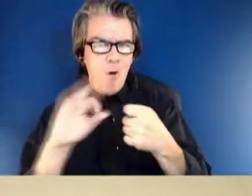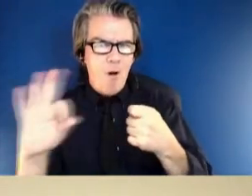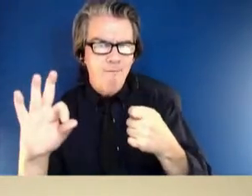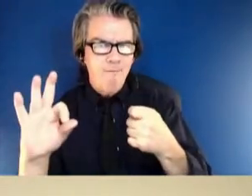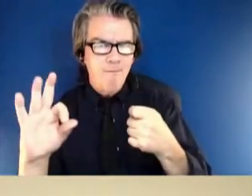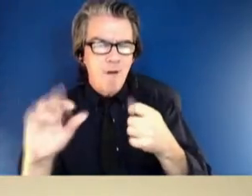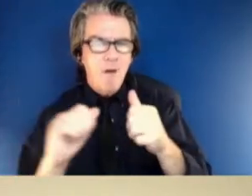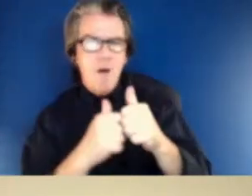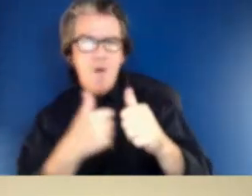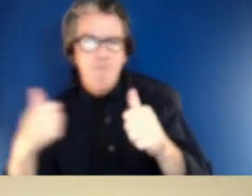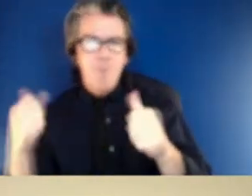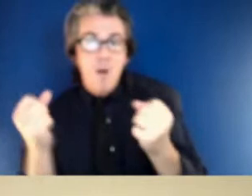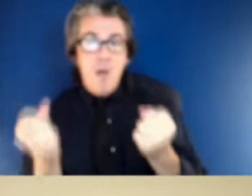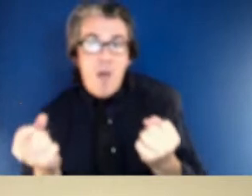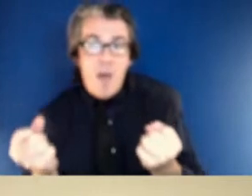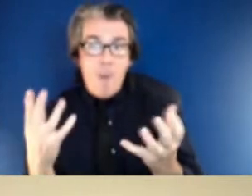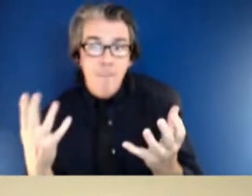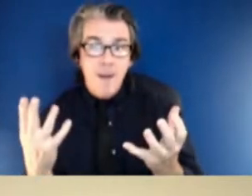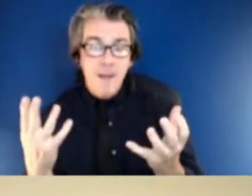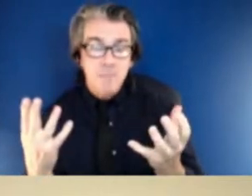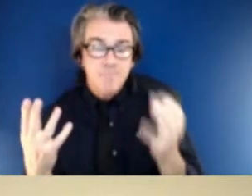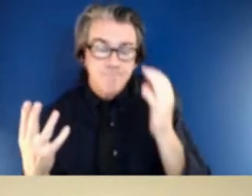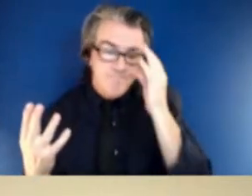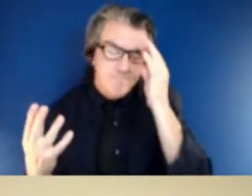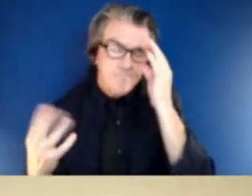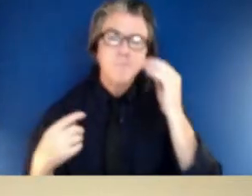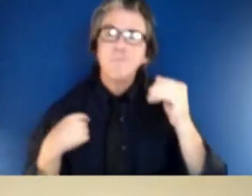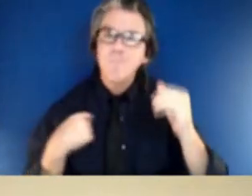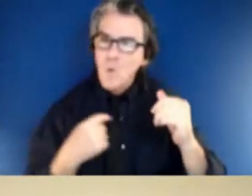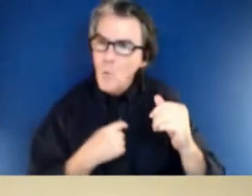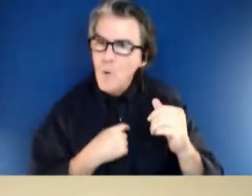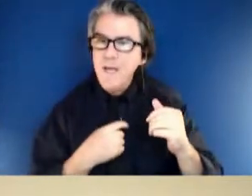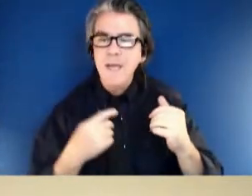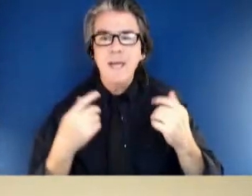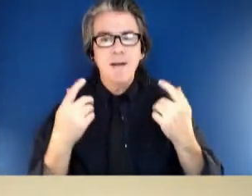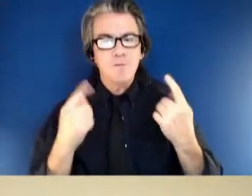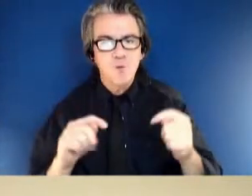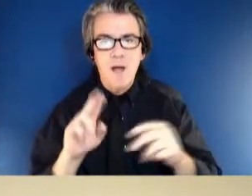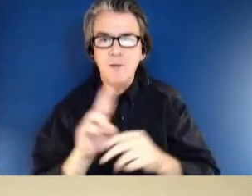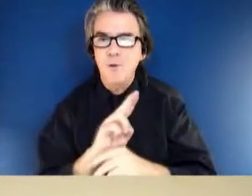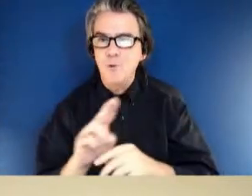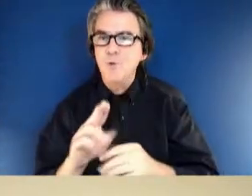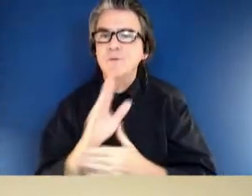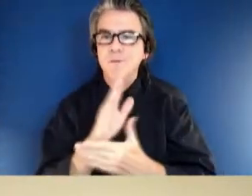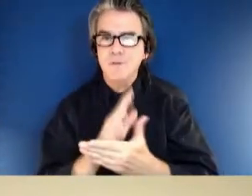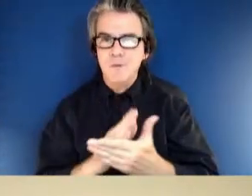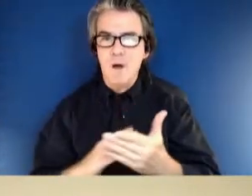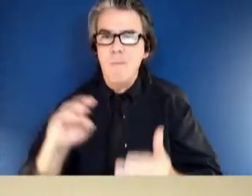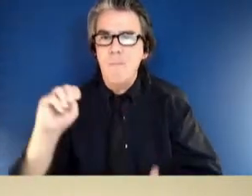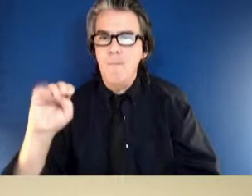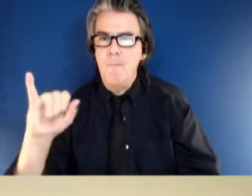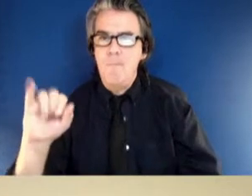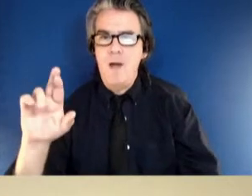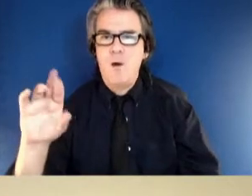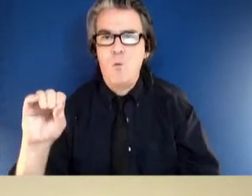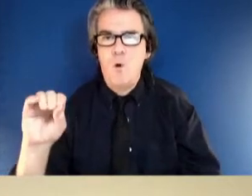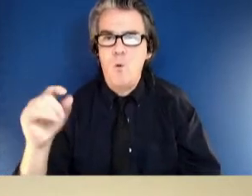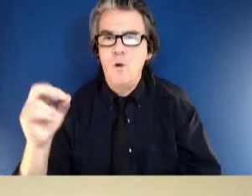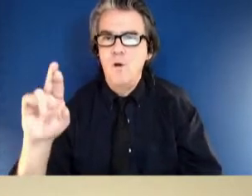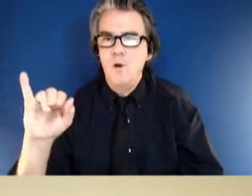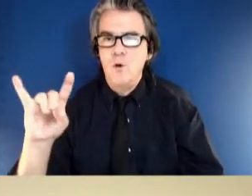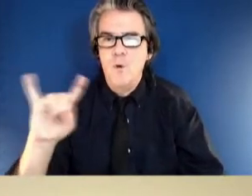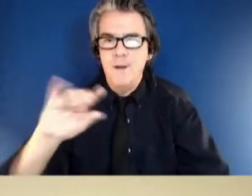this event. We have leveraged some temporary microgrid solutions. We've